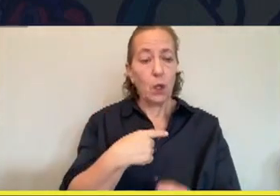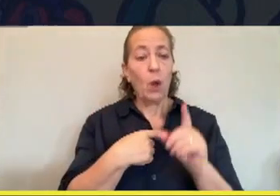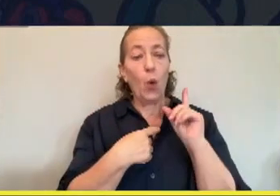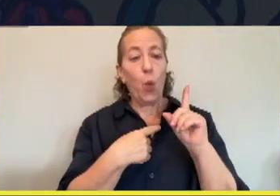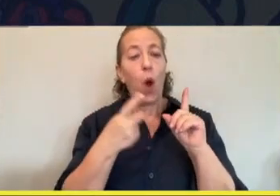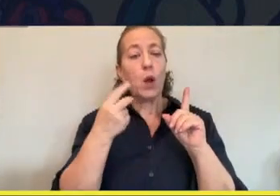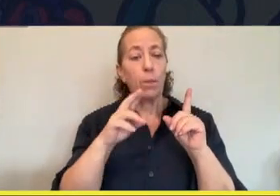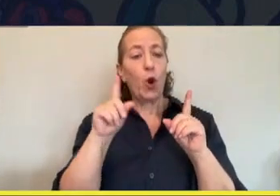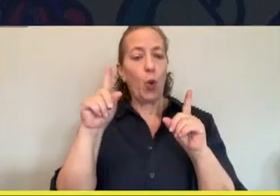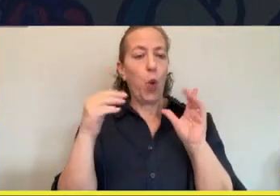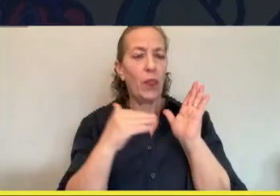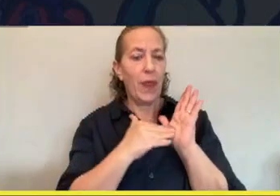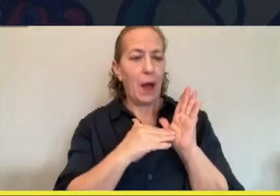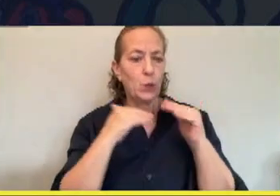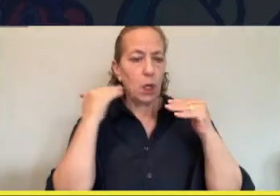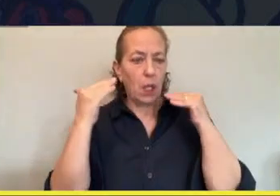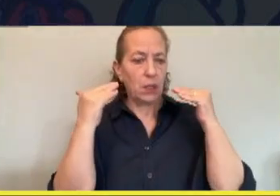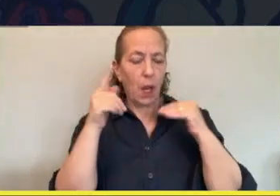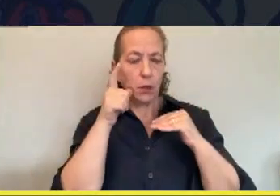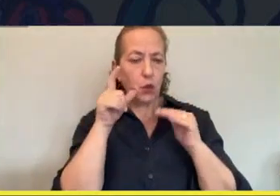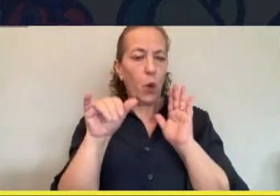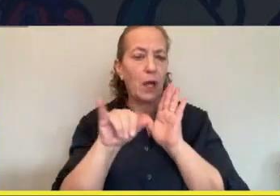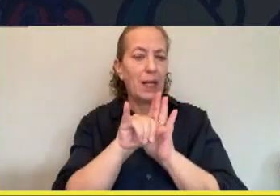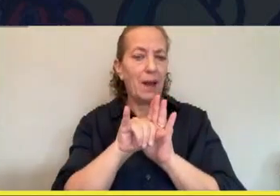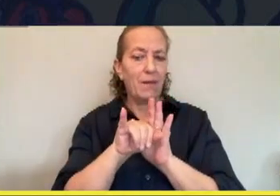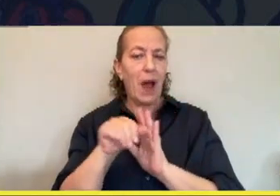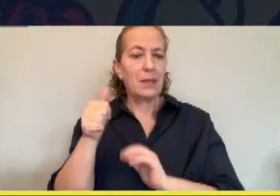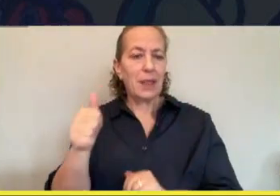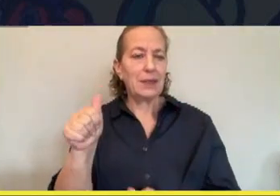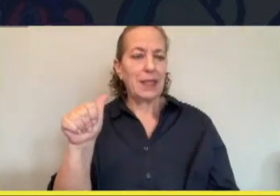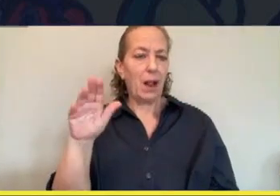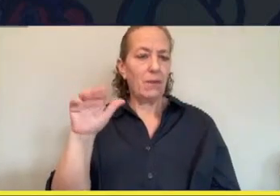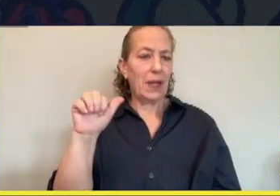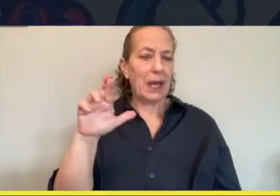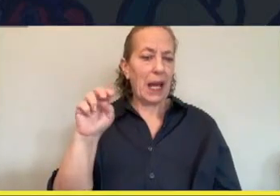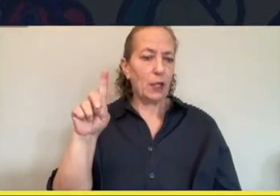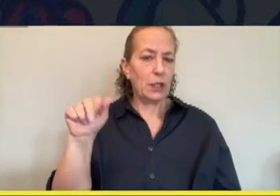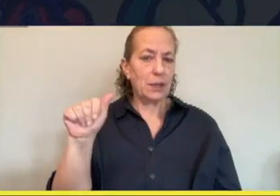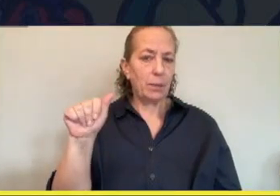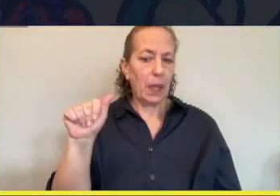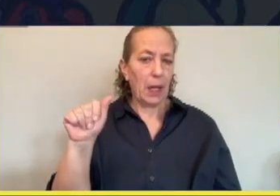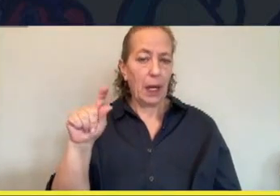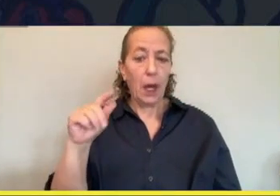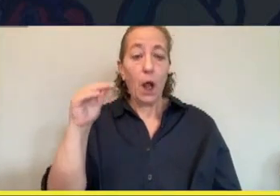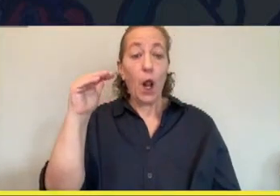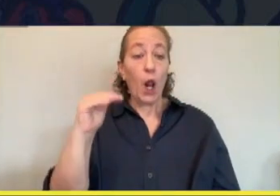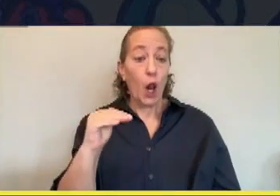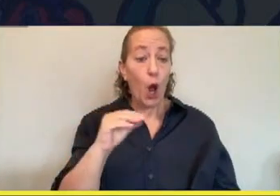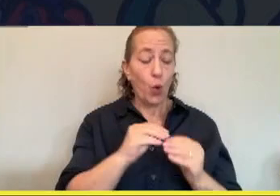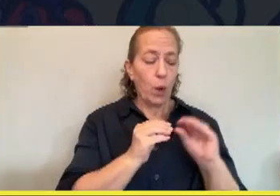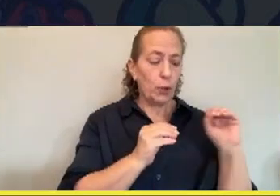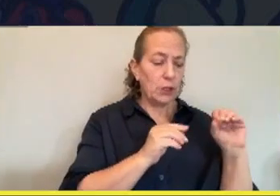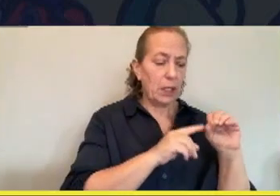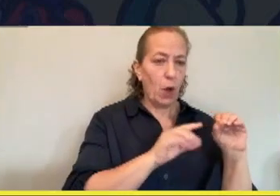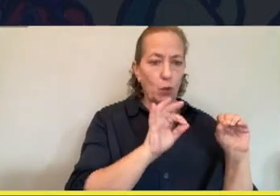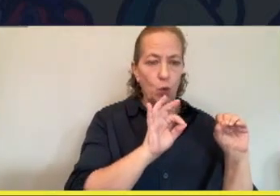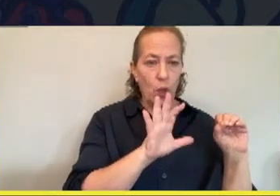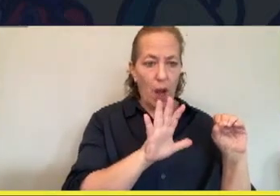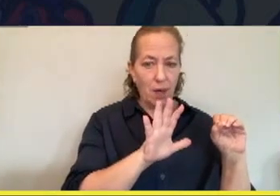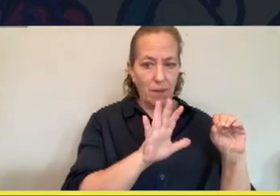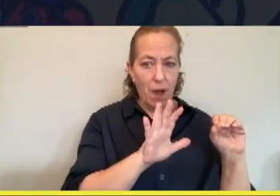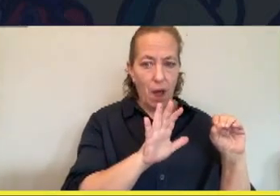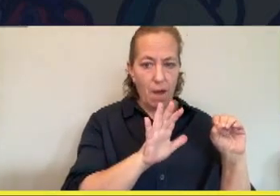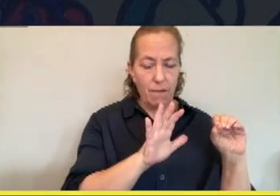who identified with this self-care disability. The low number is between 0 to 95 PCAs, and the